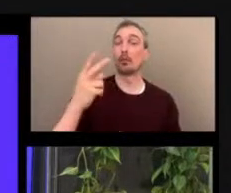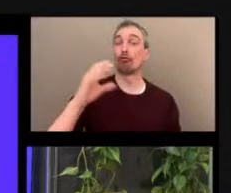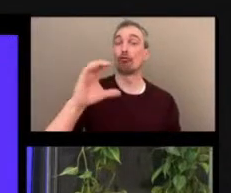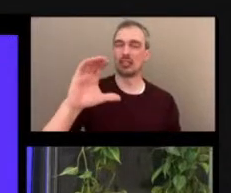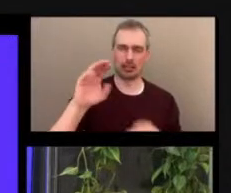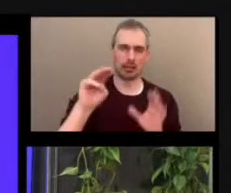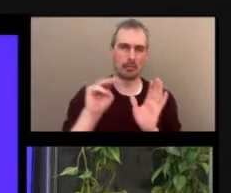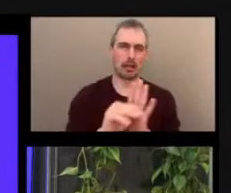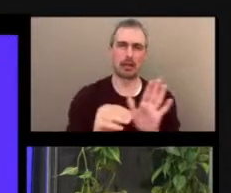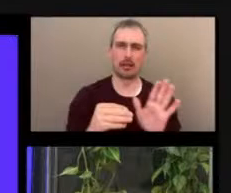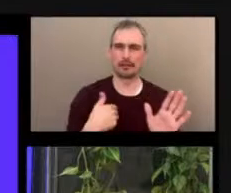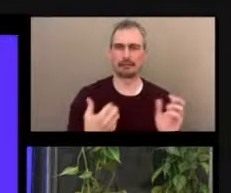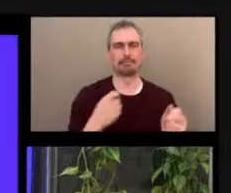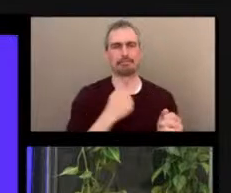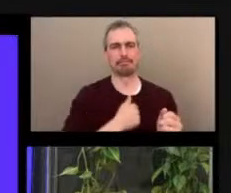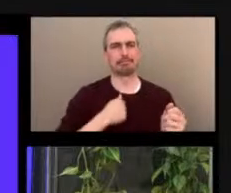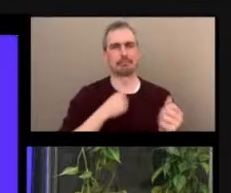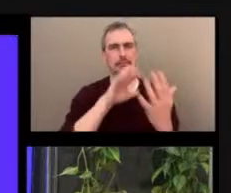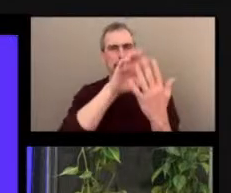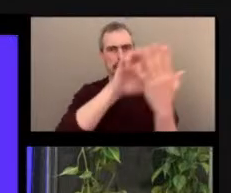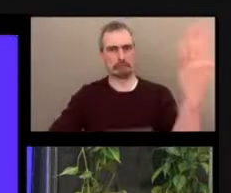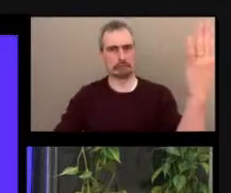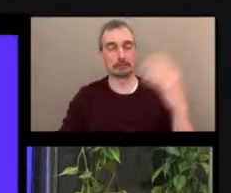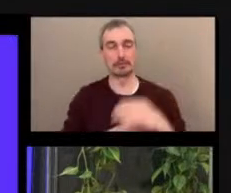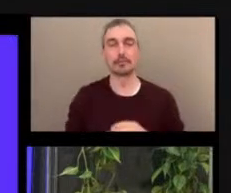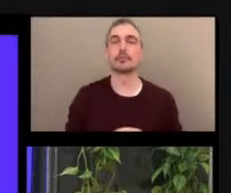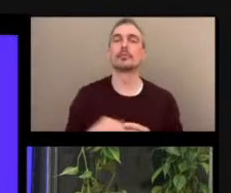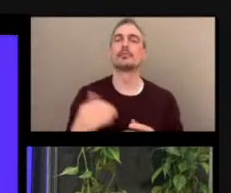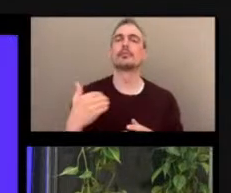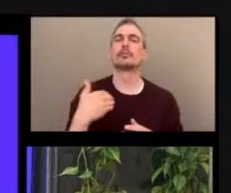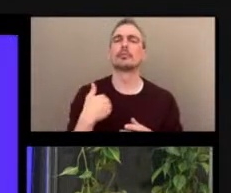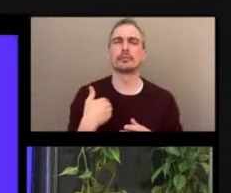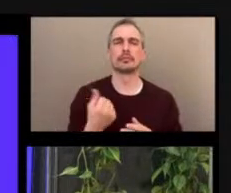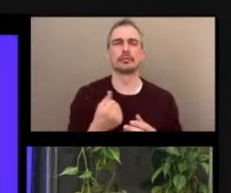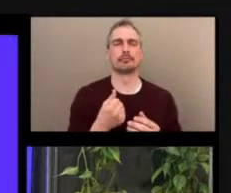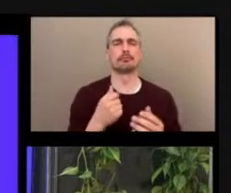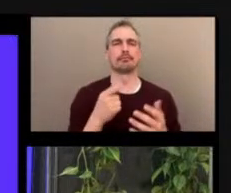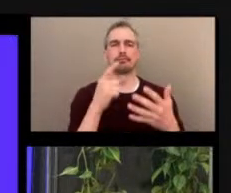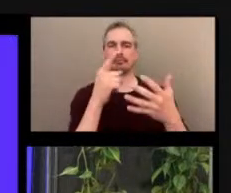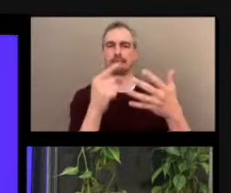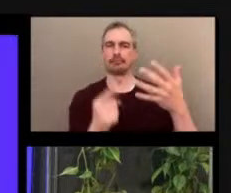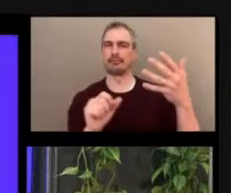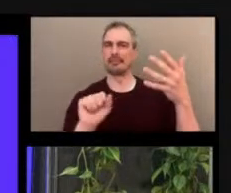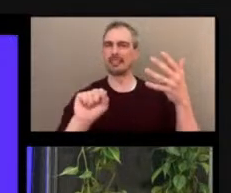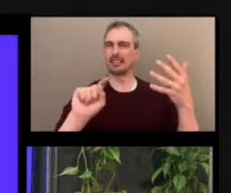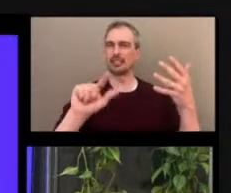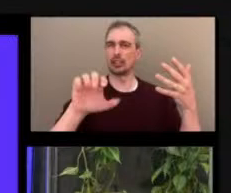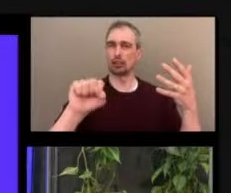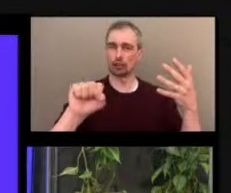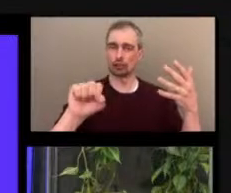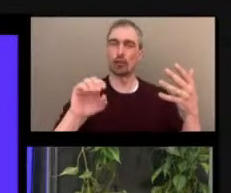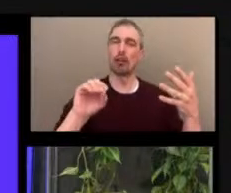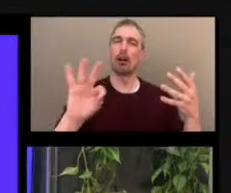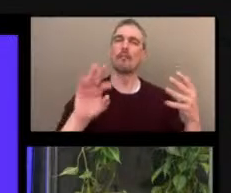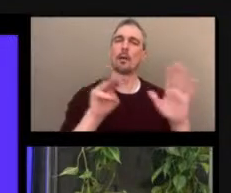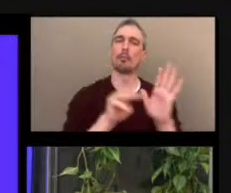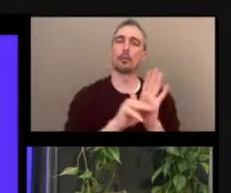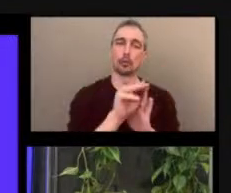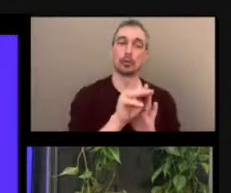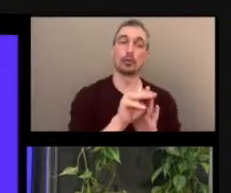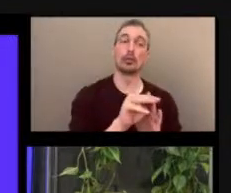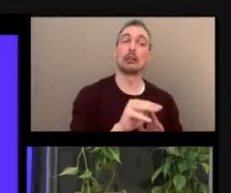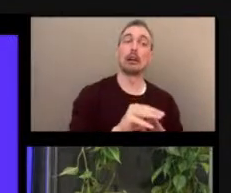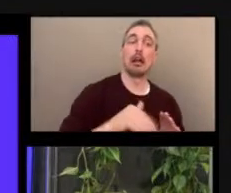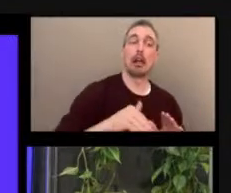On screen, stages. Inactive, no awareness and recognition of need. Launch, recognize